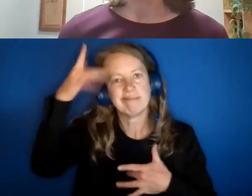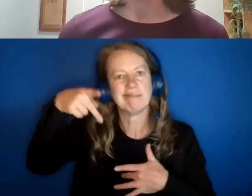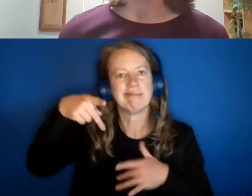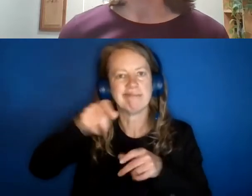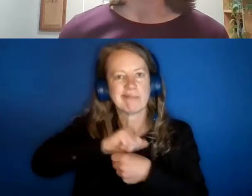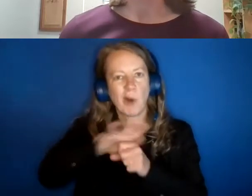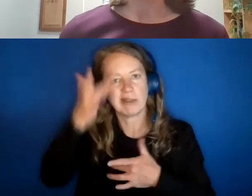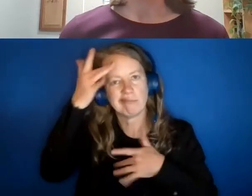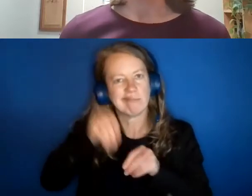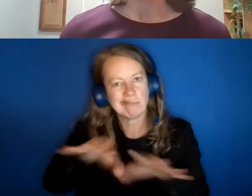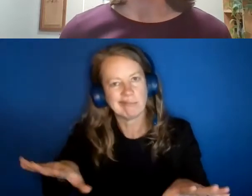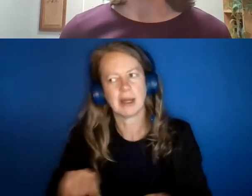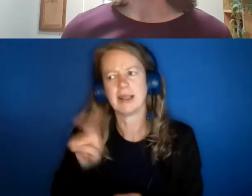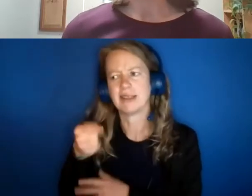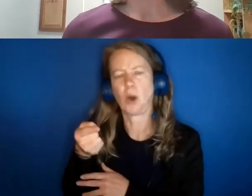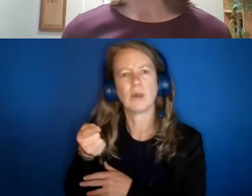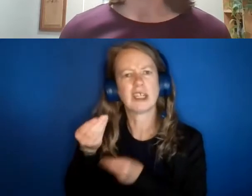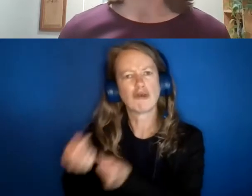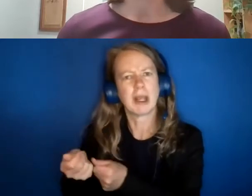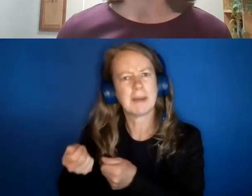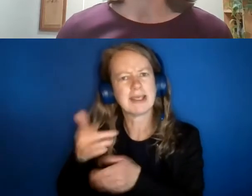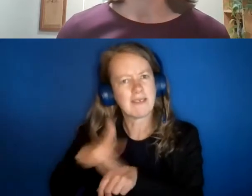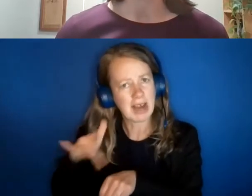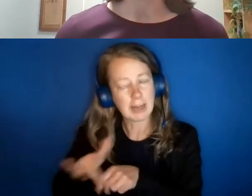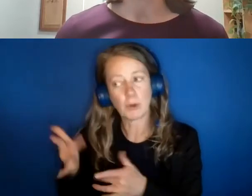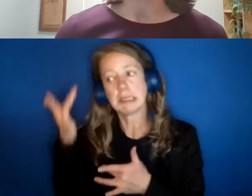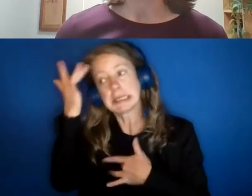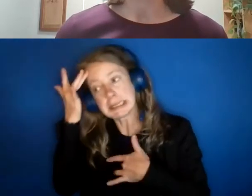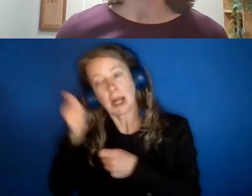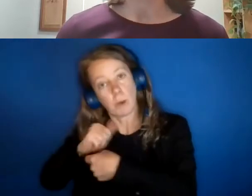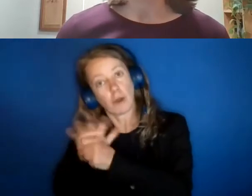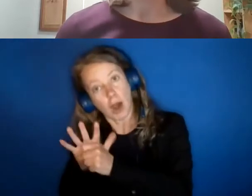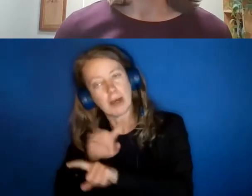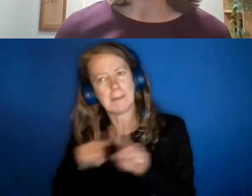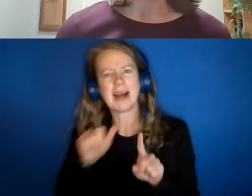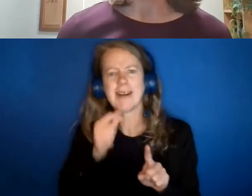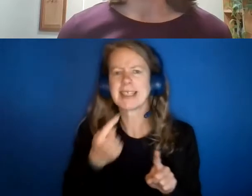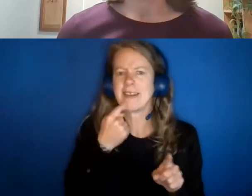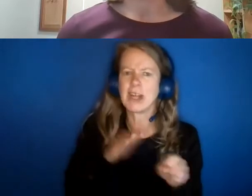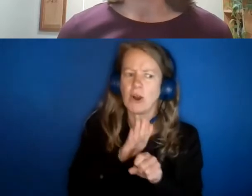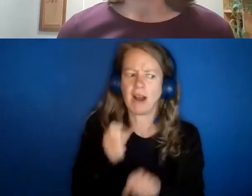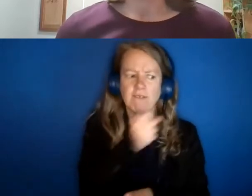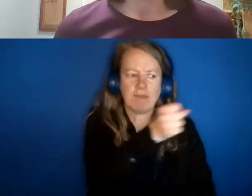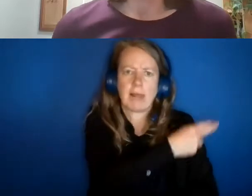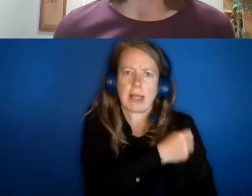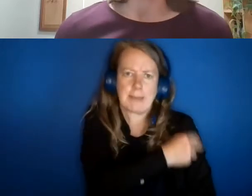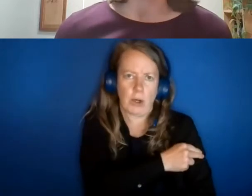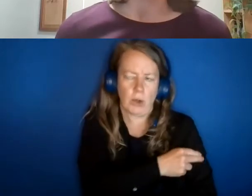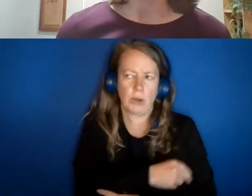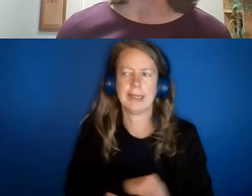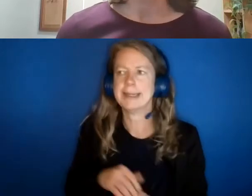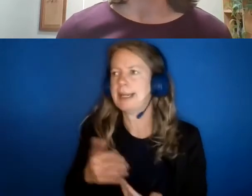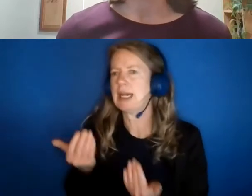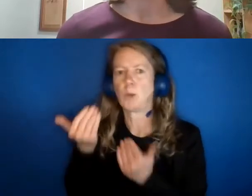available for people who were sick with COVID-19, but not so sick that they needed to be in the hospital, were limited to things used to